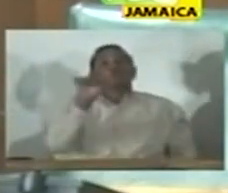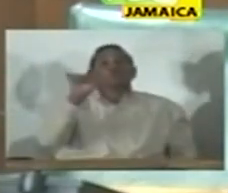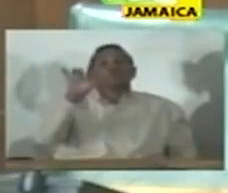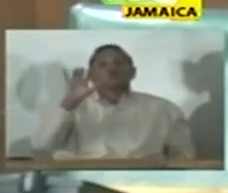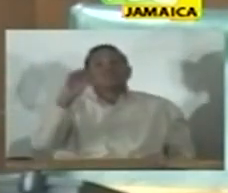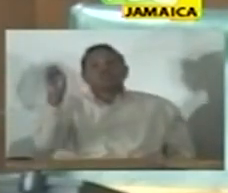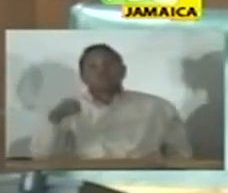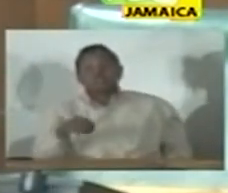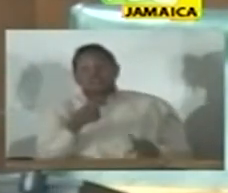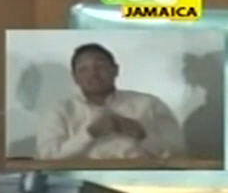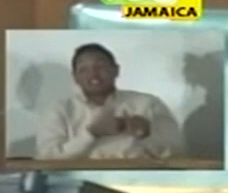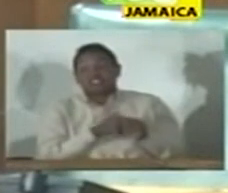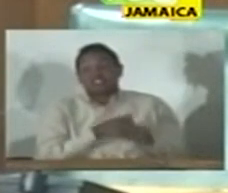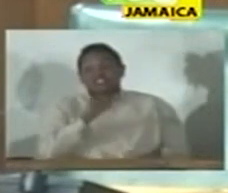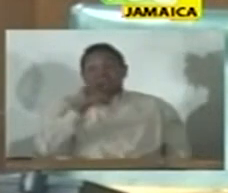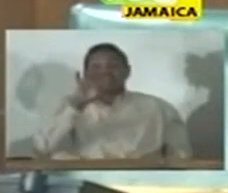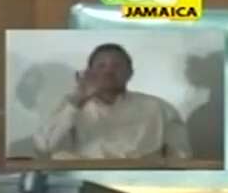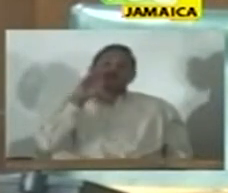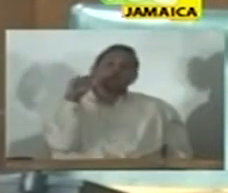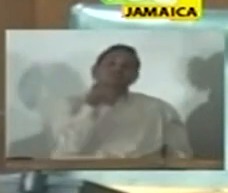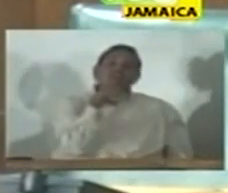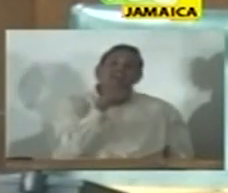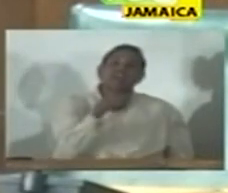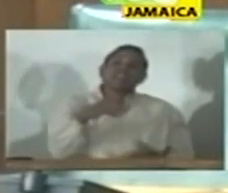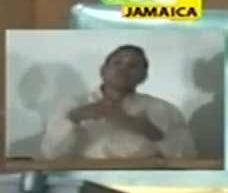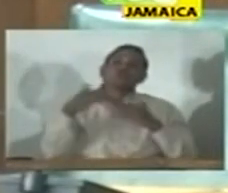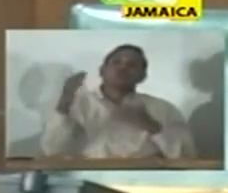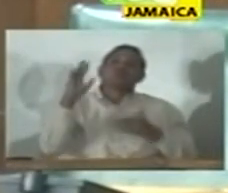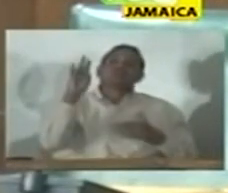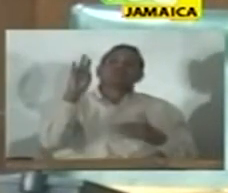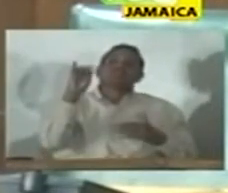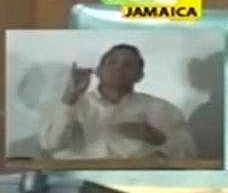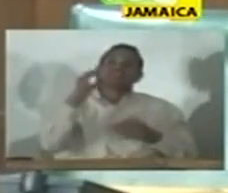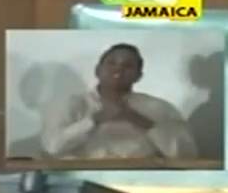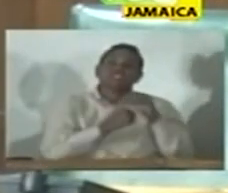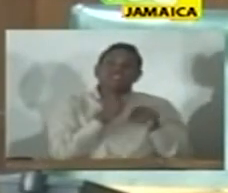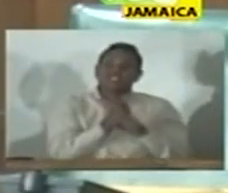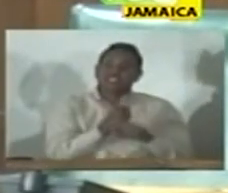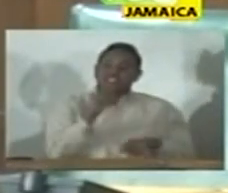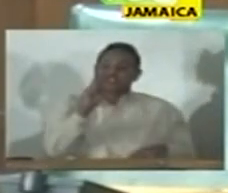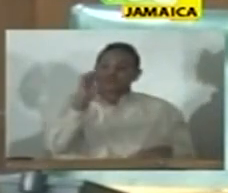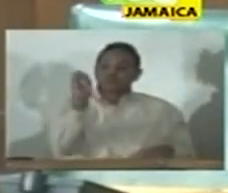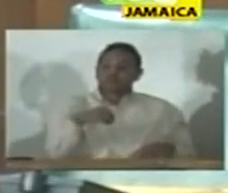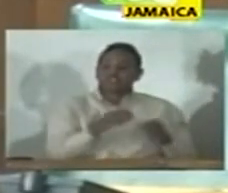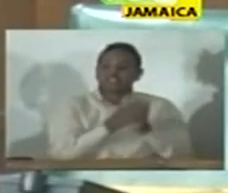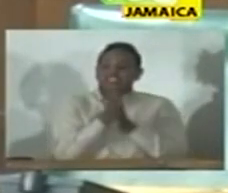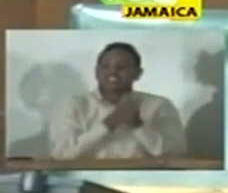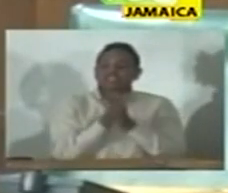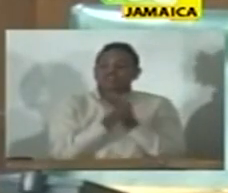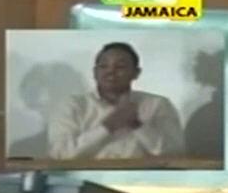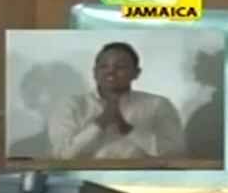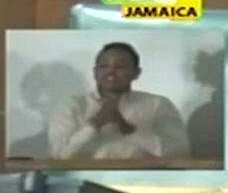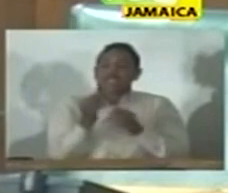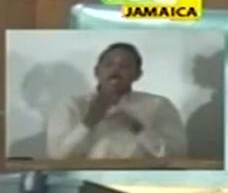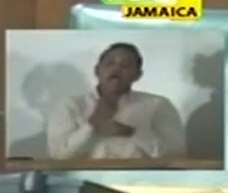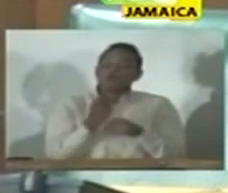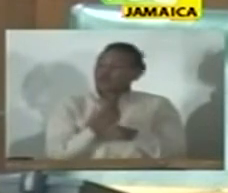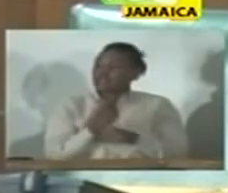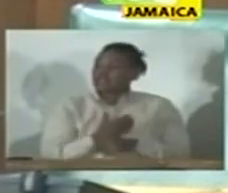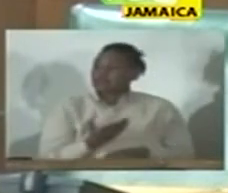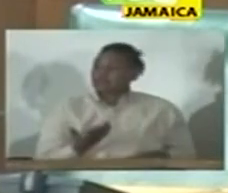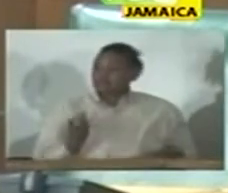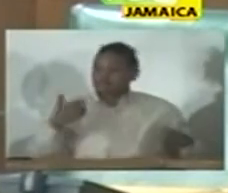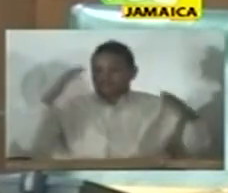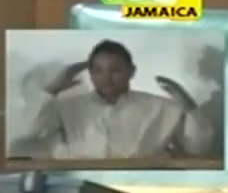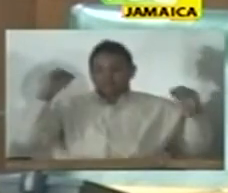each invoice would be financed over 17 years at 2% interest rate per annum. Mr. President, I don't